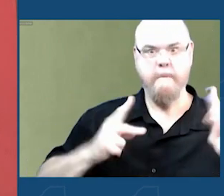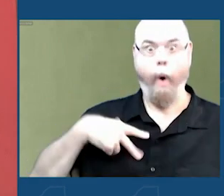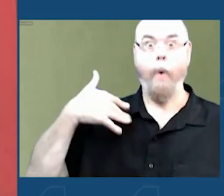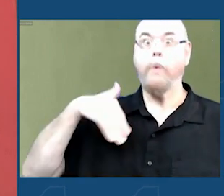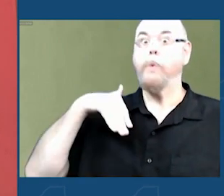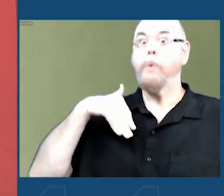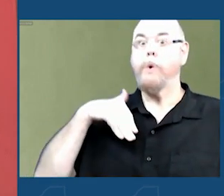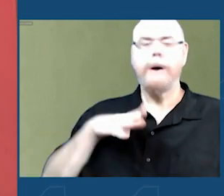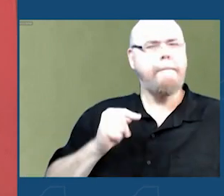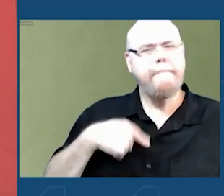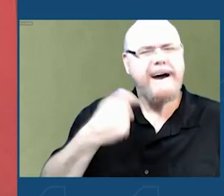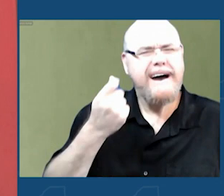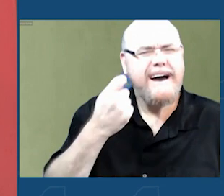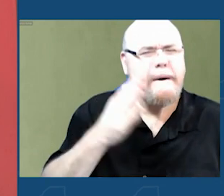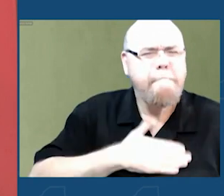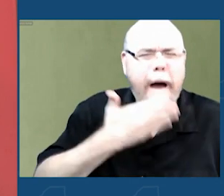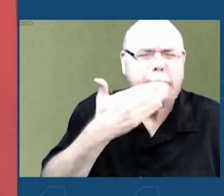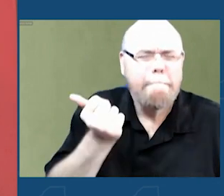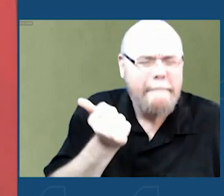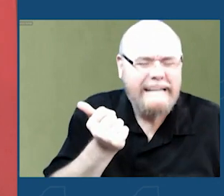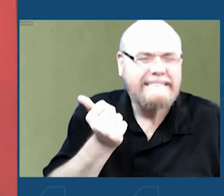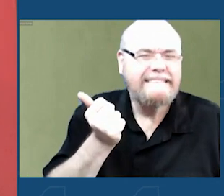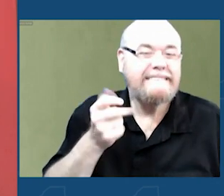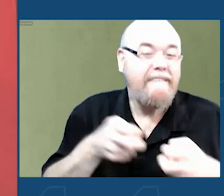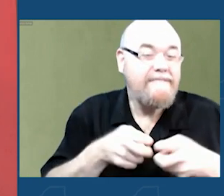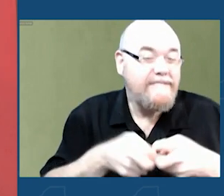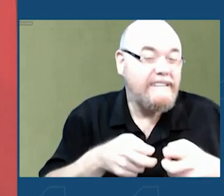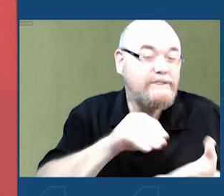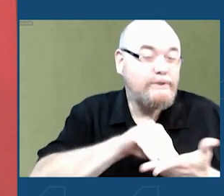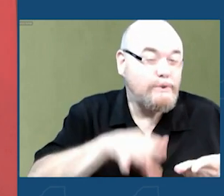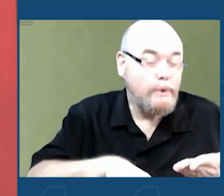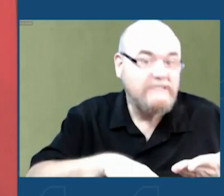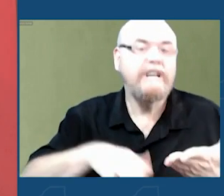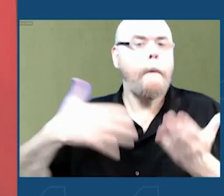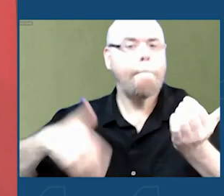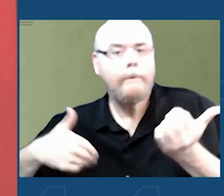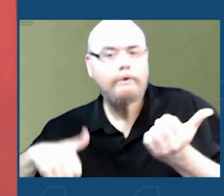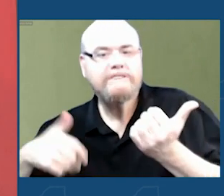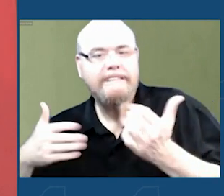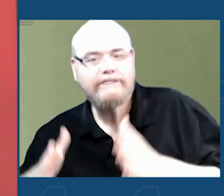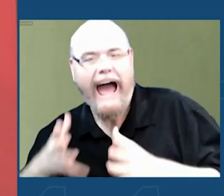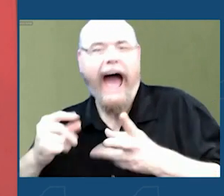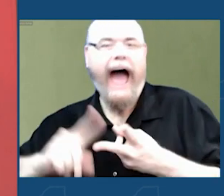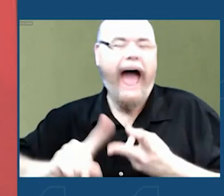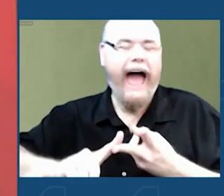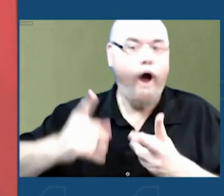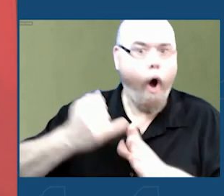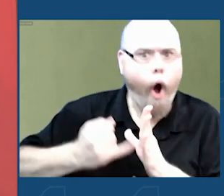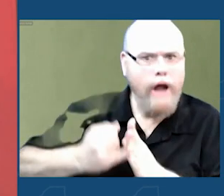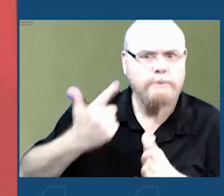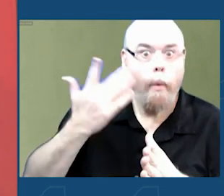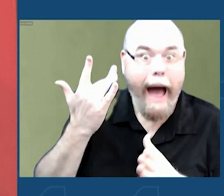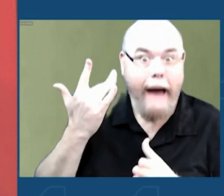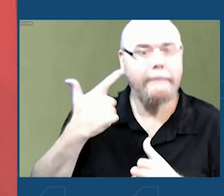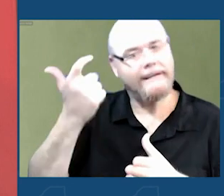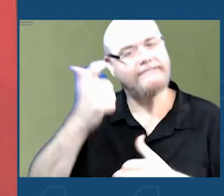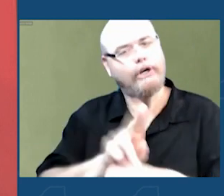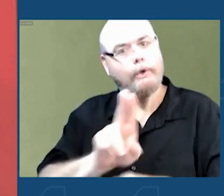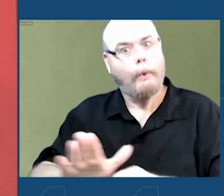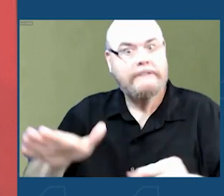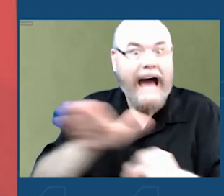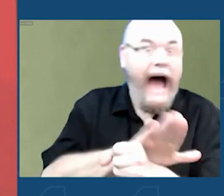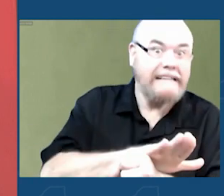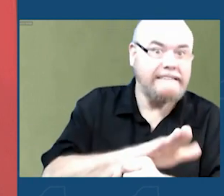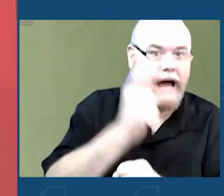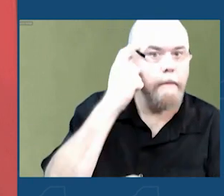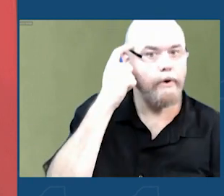best physics students were artists and musicians, without question. They're using their entire brain. And this is a place right here,